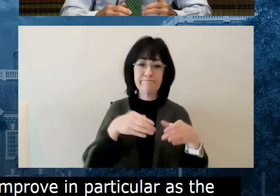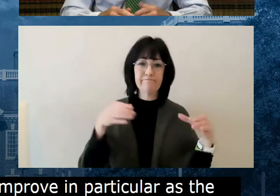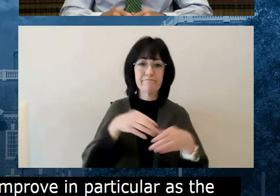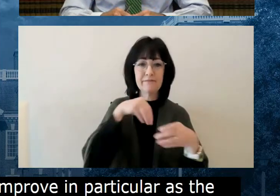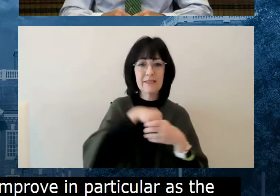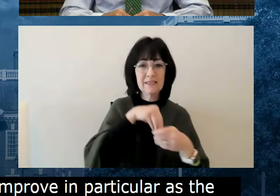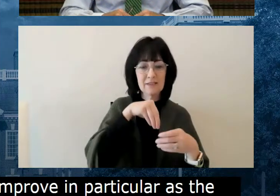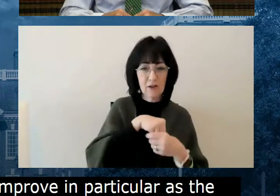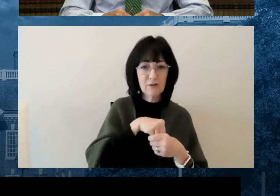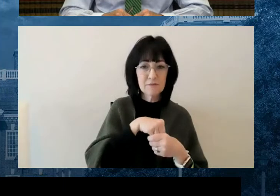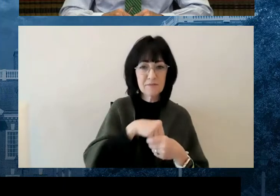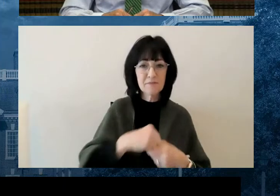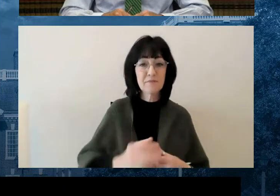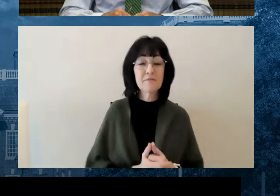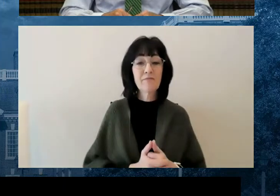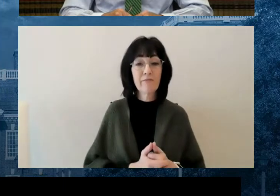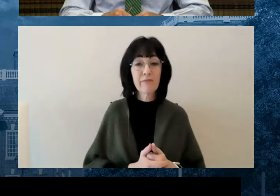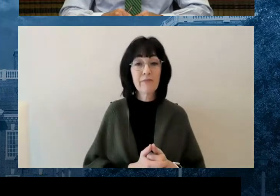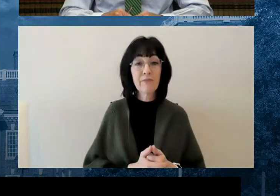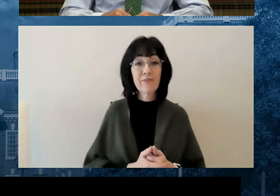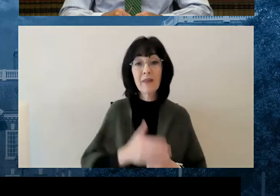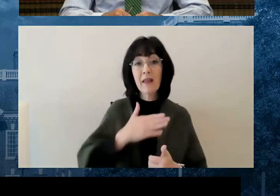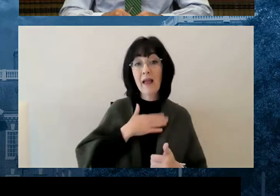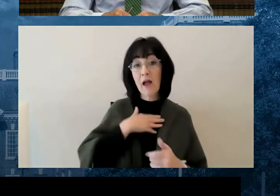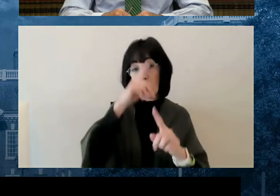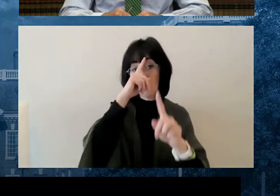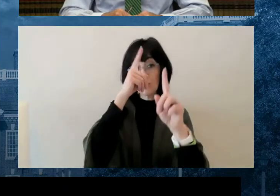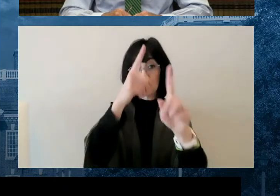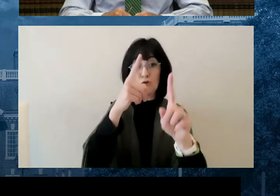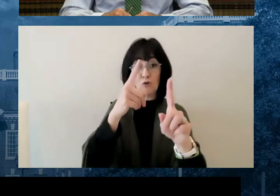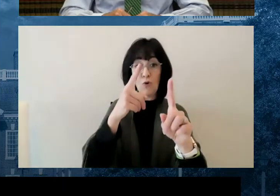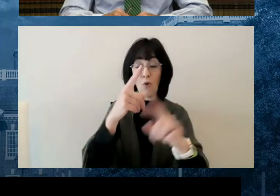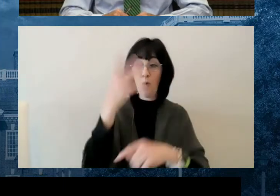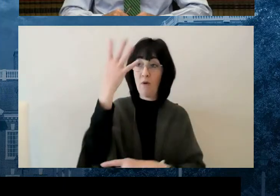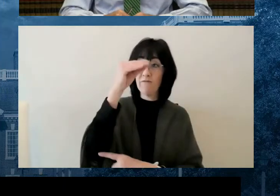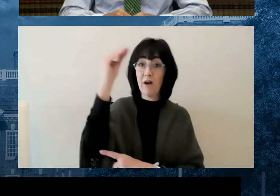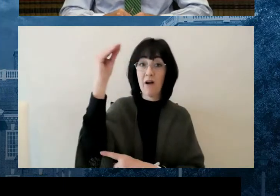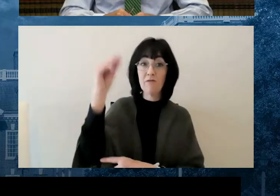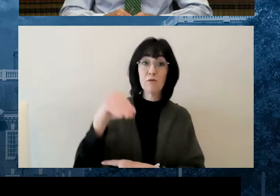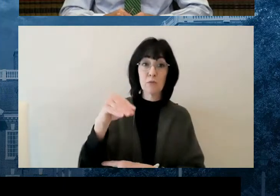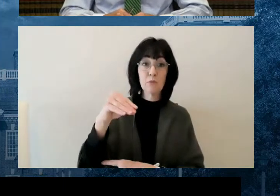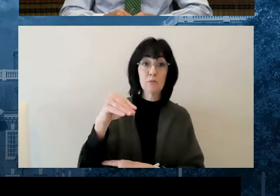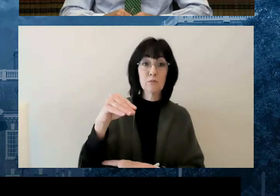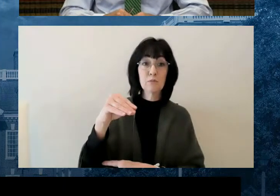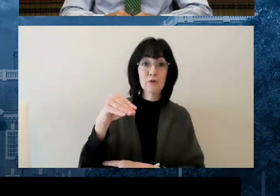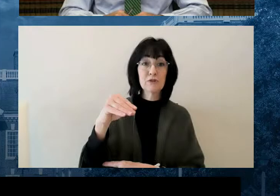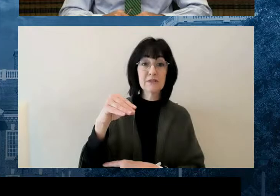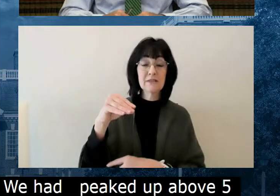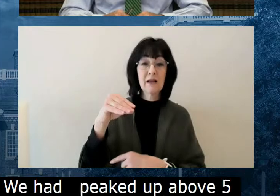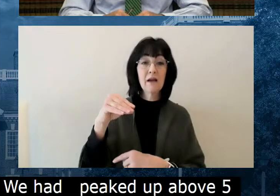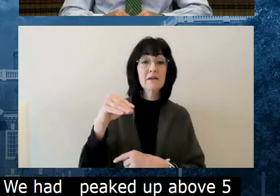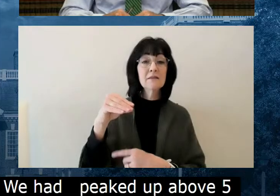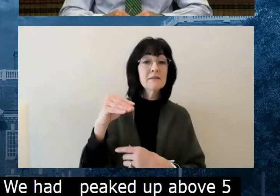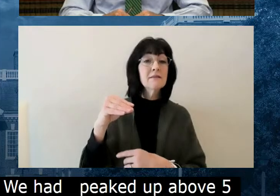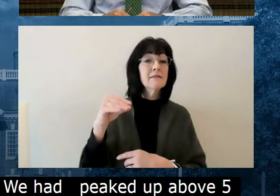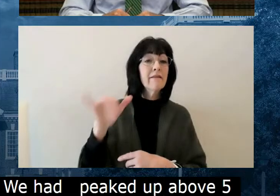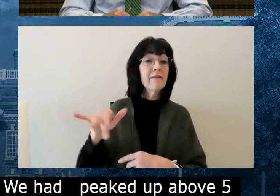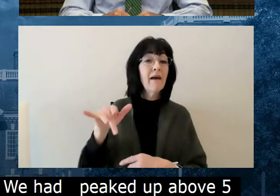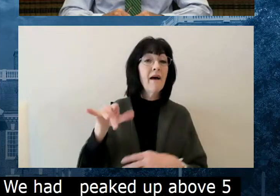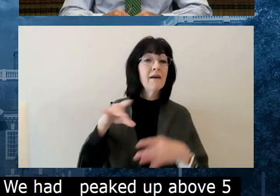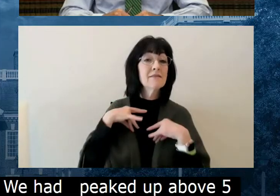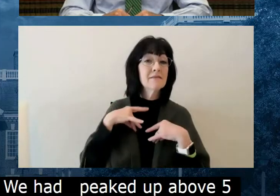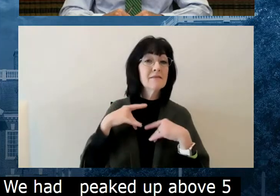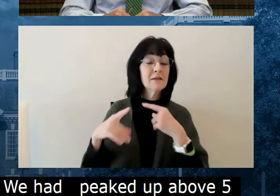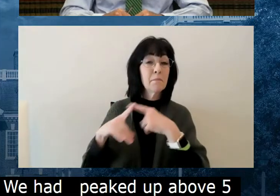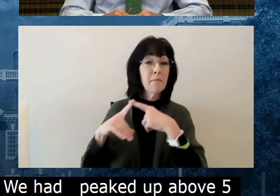under 5%. We had peaked up at above 5% there a couple of weeks back. And then